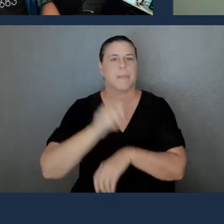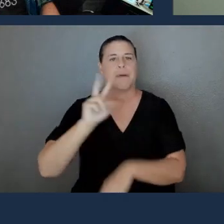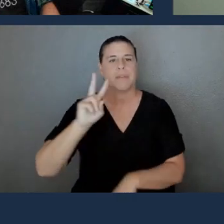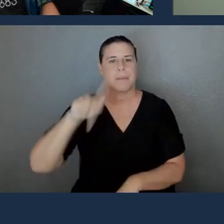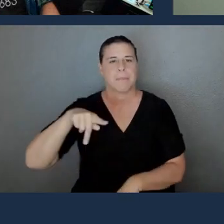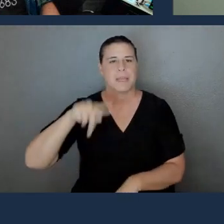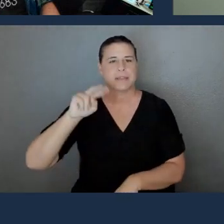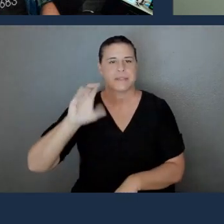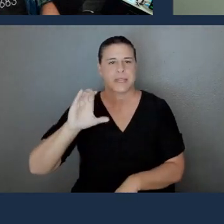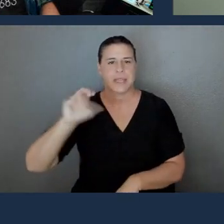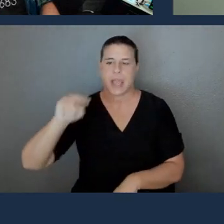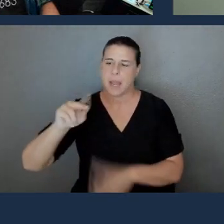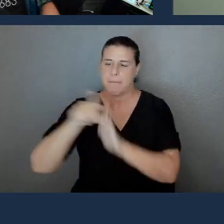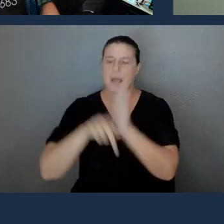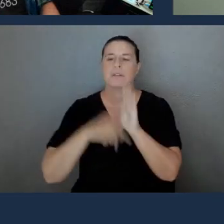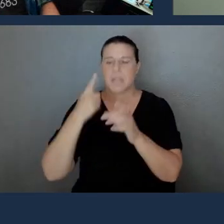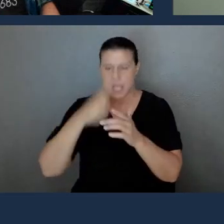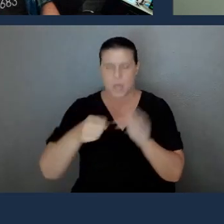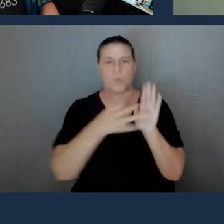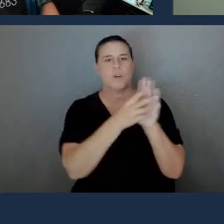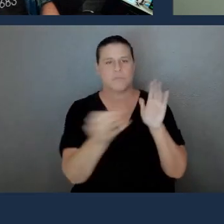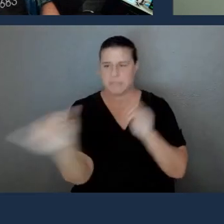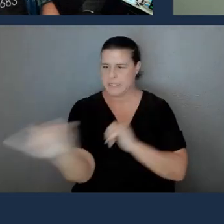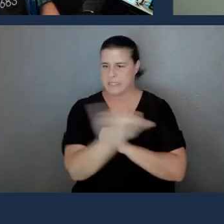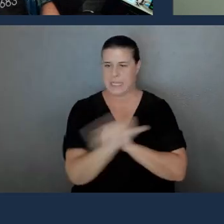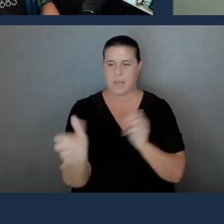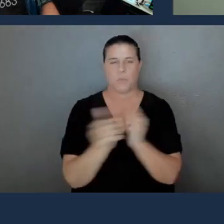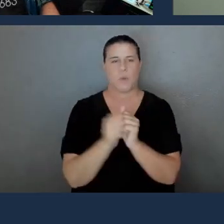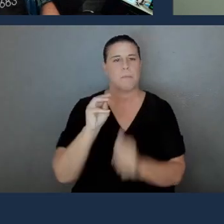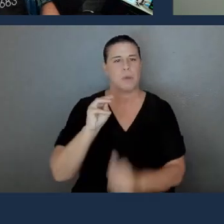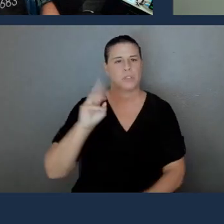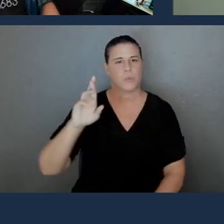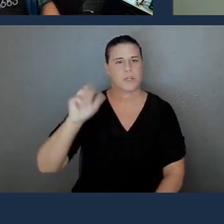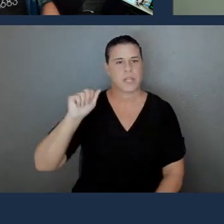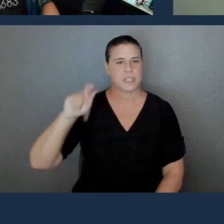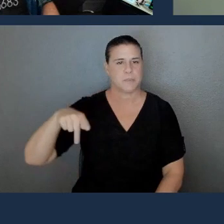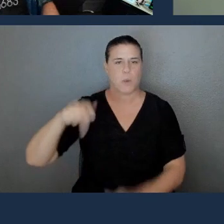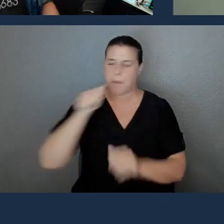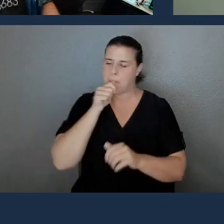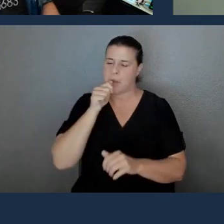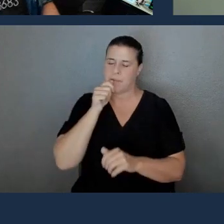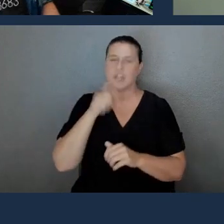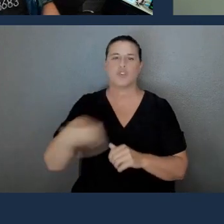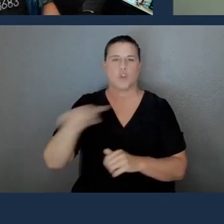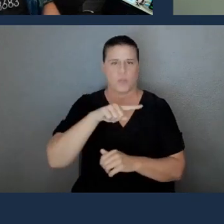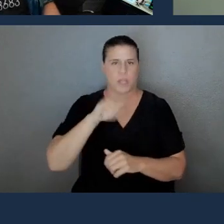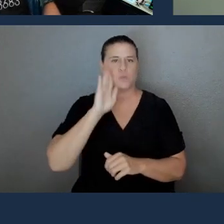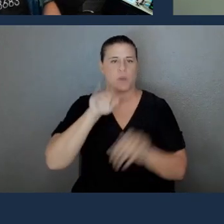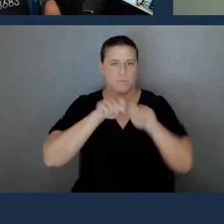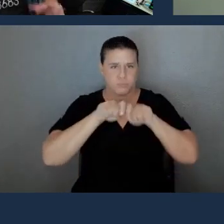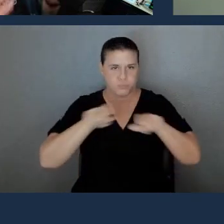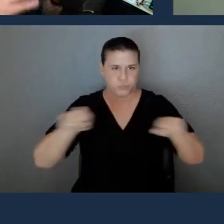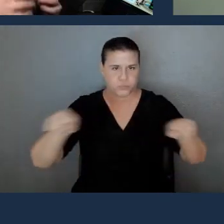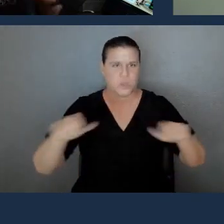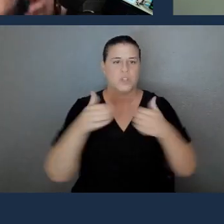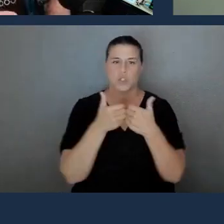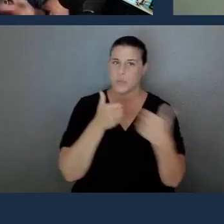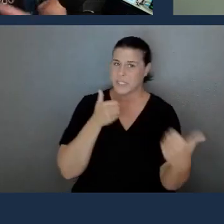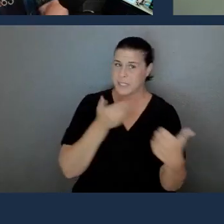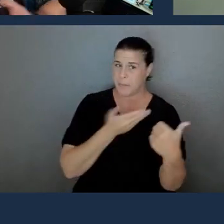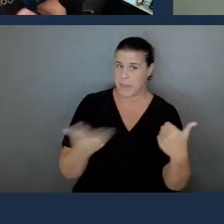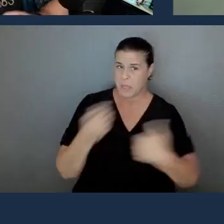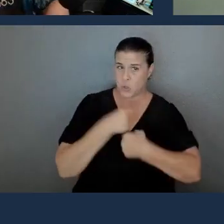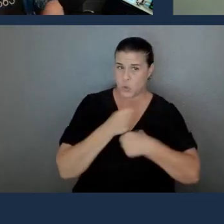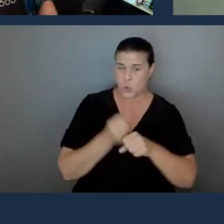also gets brought around to all the regions with multi-region access point private link. Okay. So those go around. So it's a separate thing you create